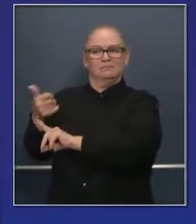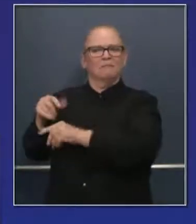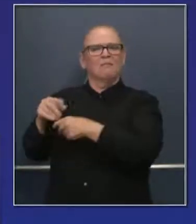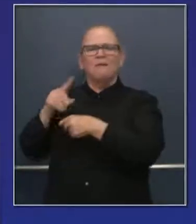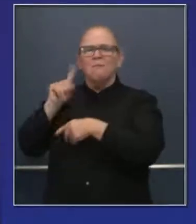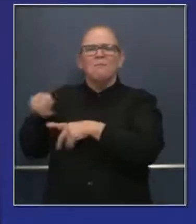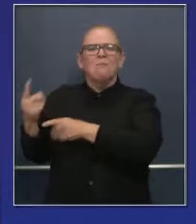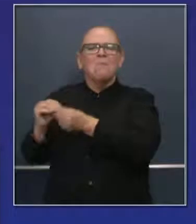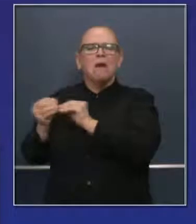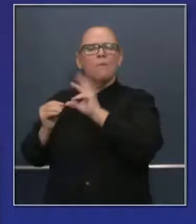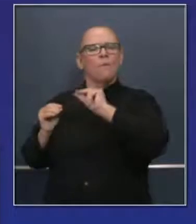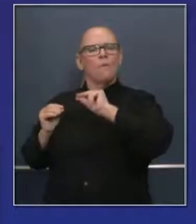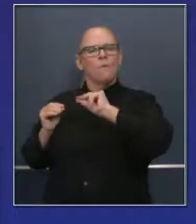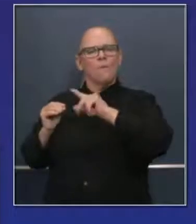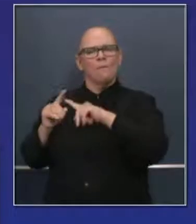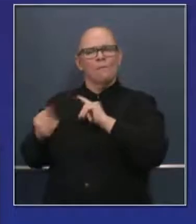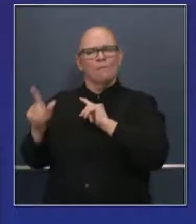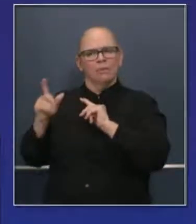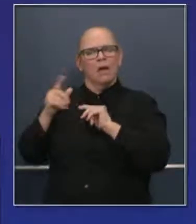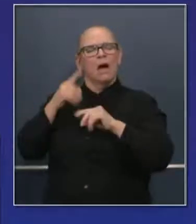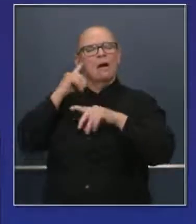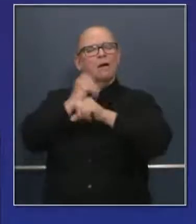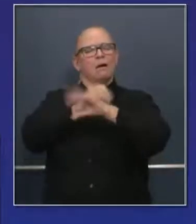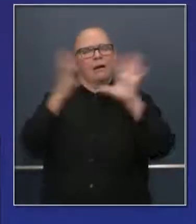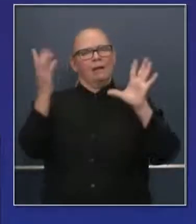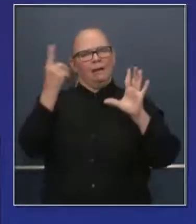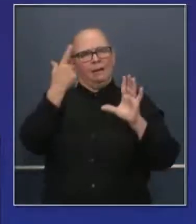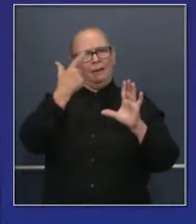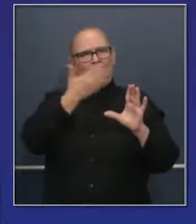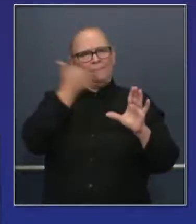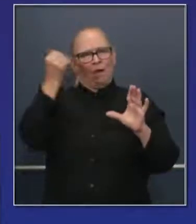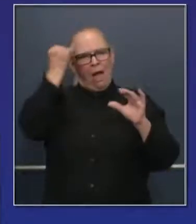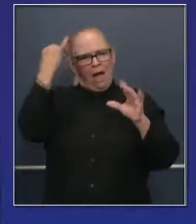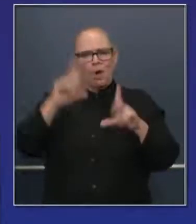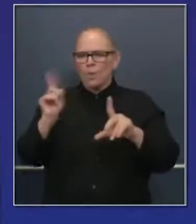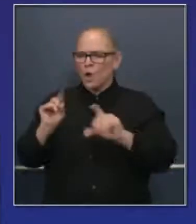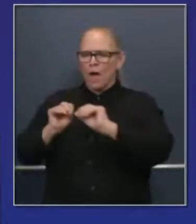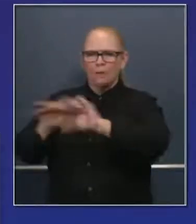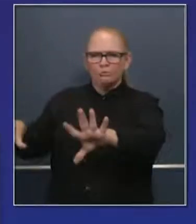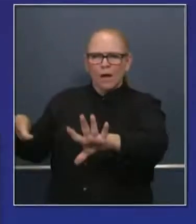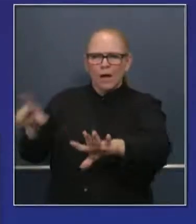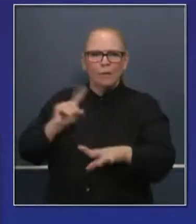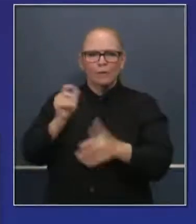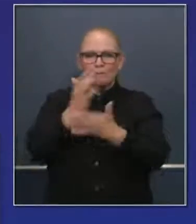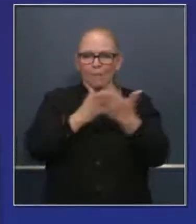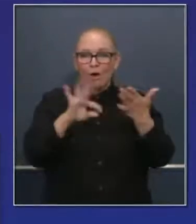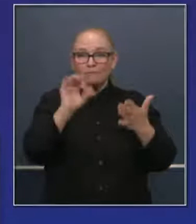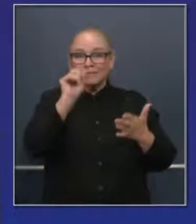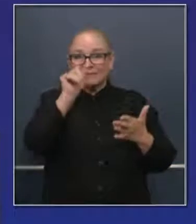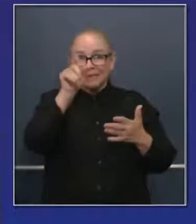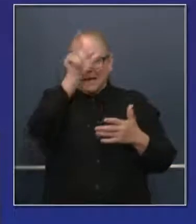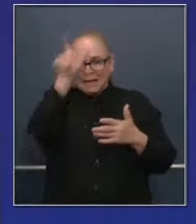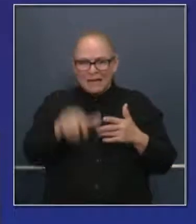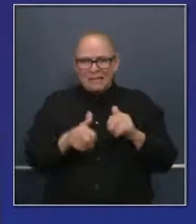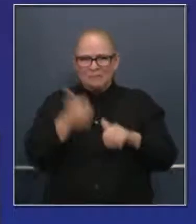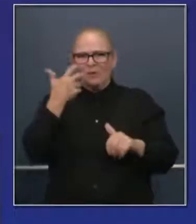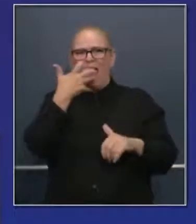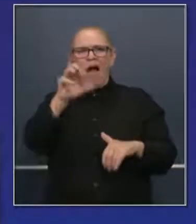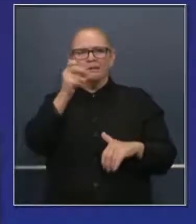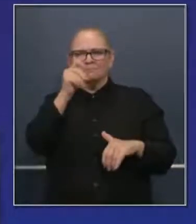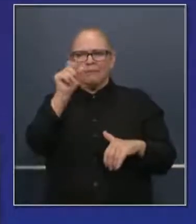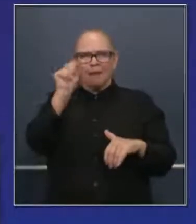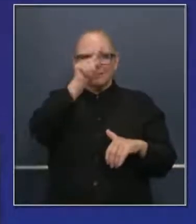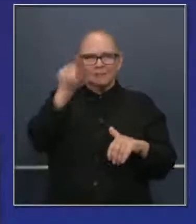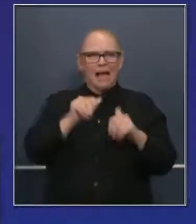an effort to have a sense of where the community spread is, how we can mitigate that spread, how we can help support our contact